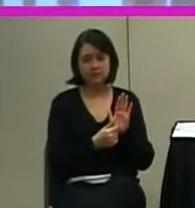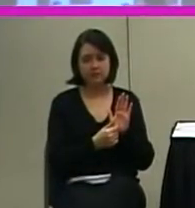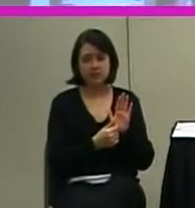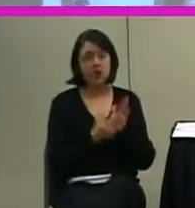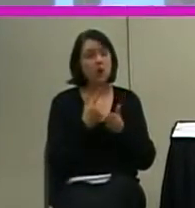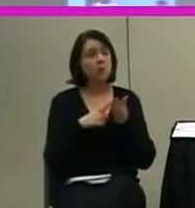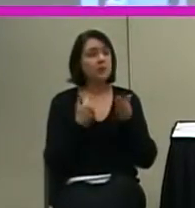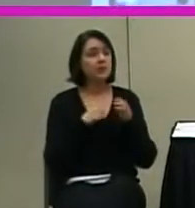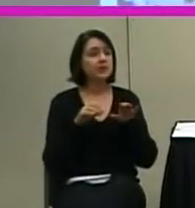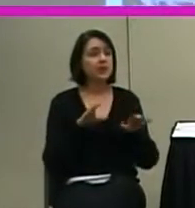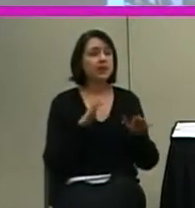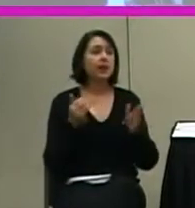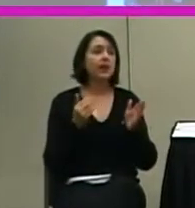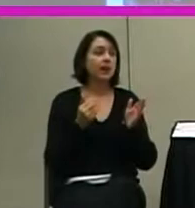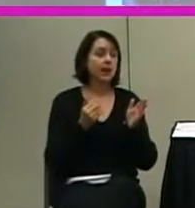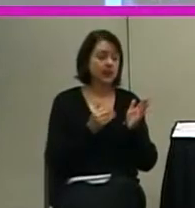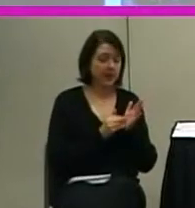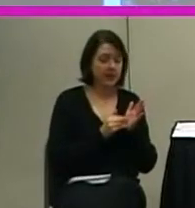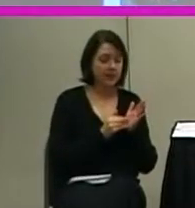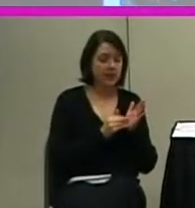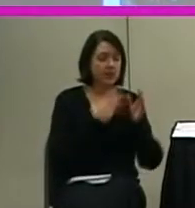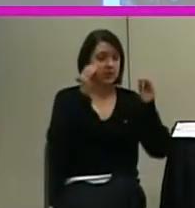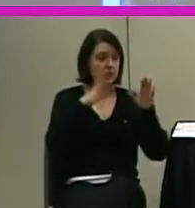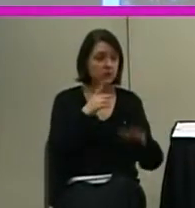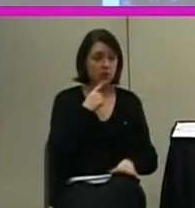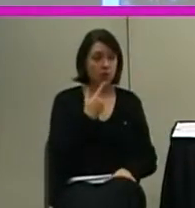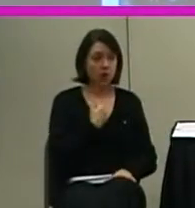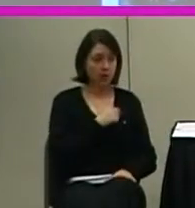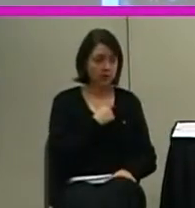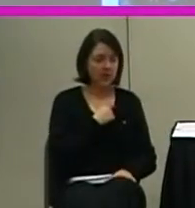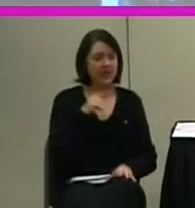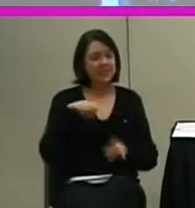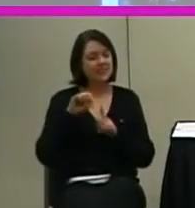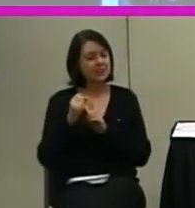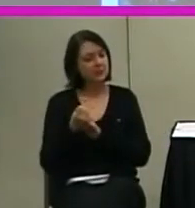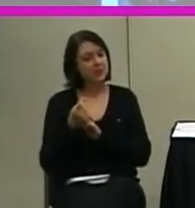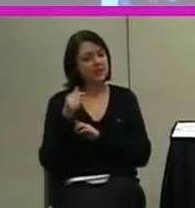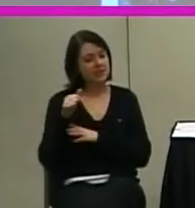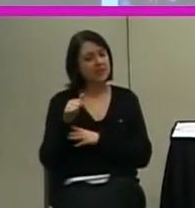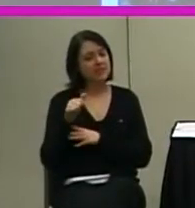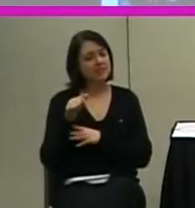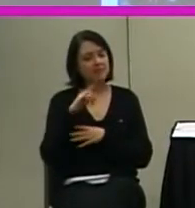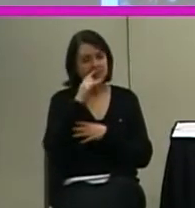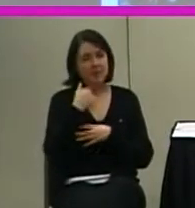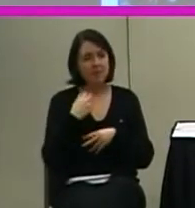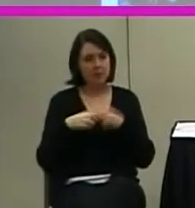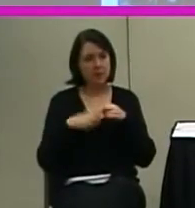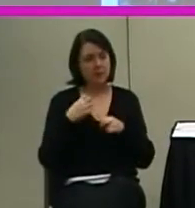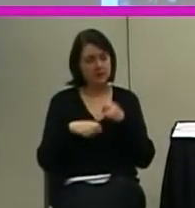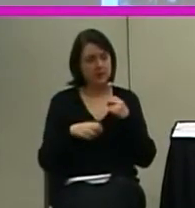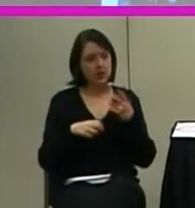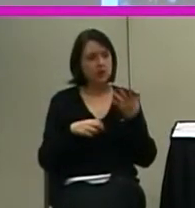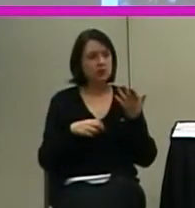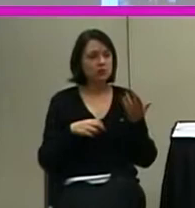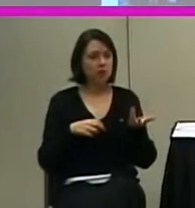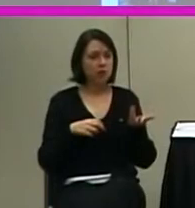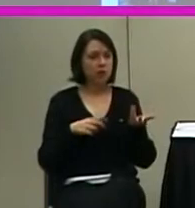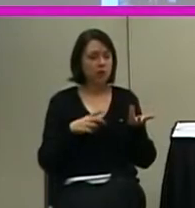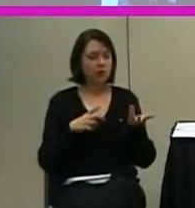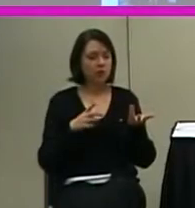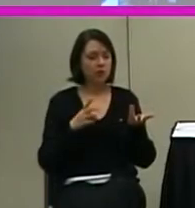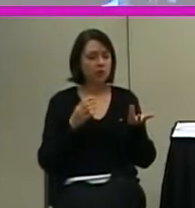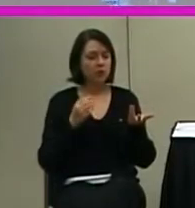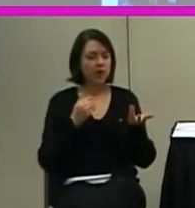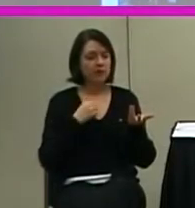What we did was, again, teachers told us, here are situations where these kids have had some problems. So here we